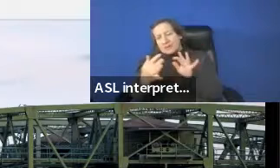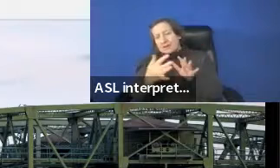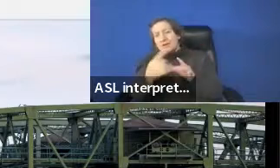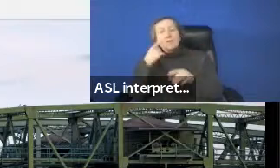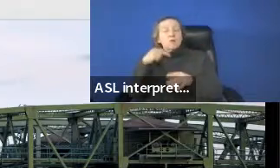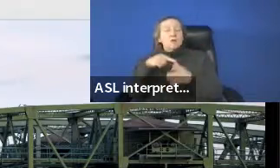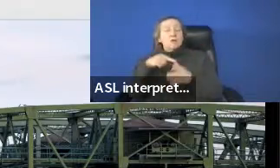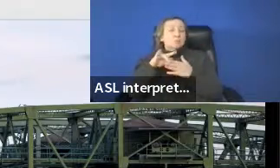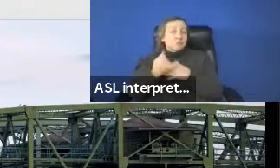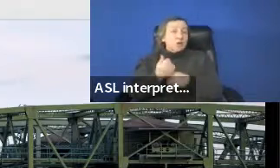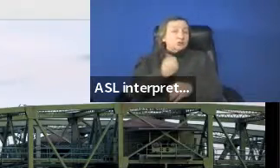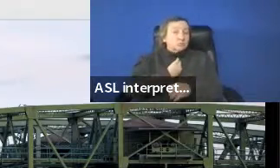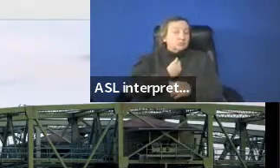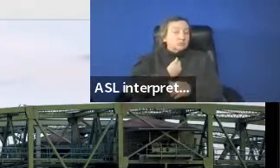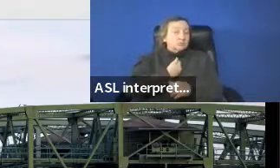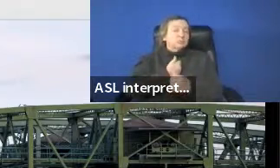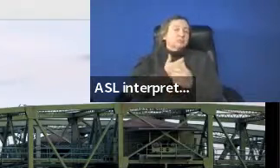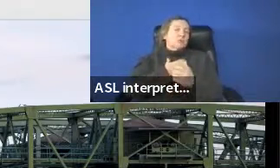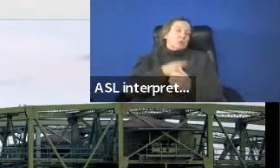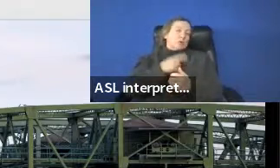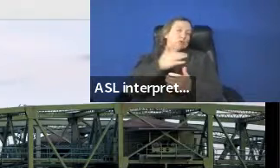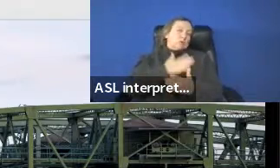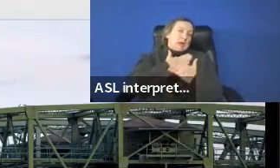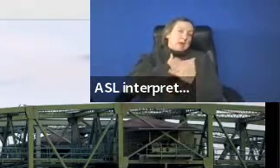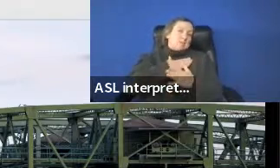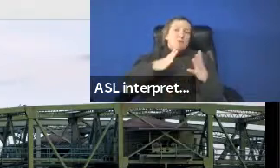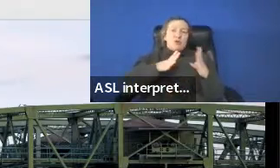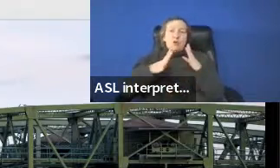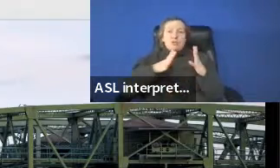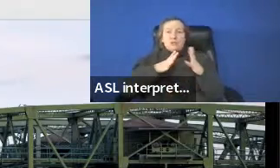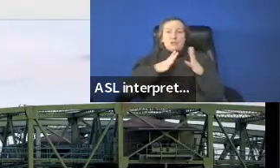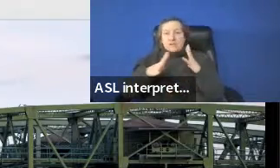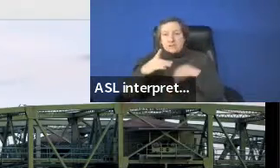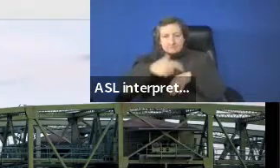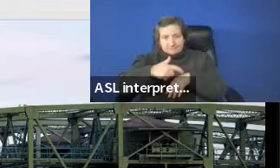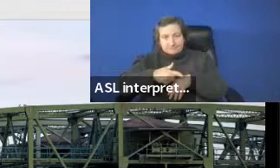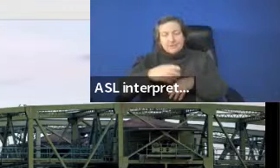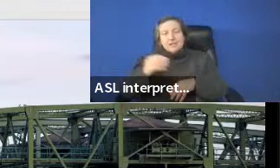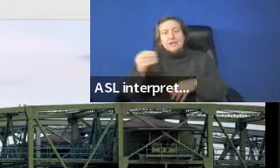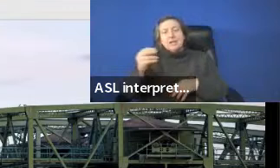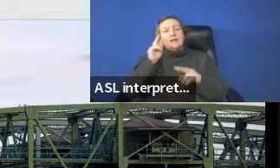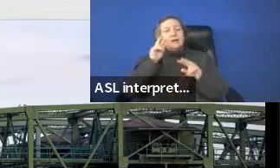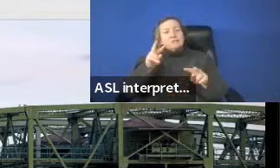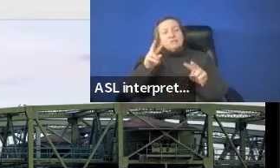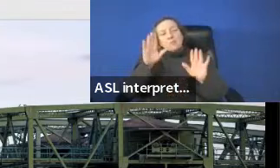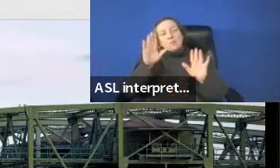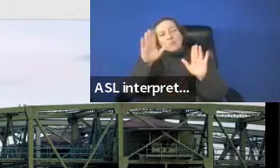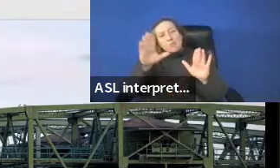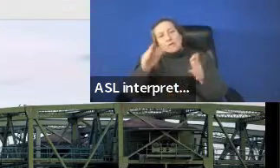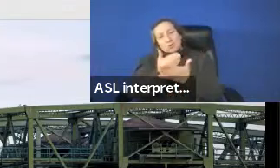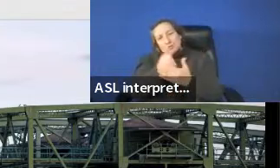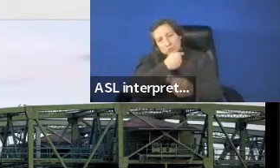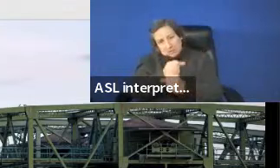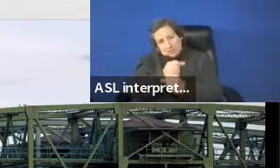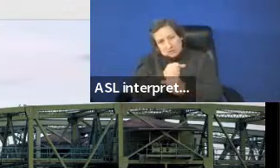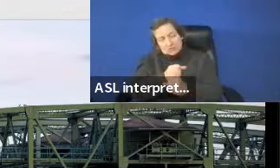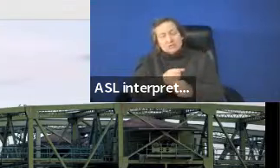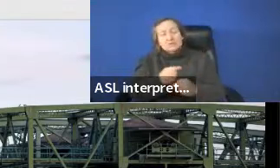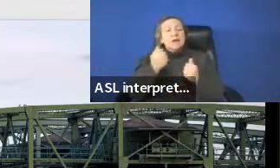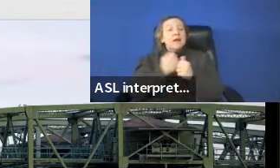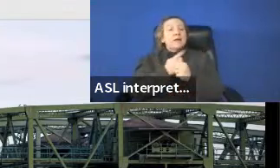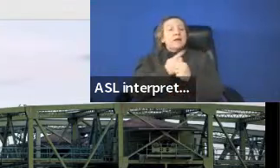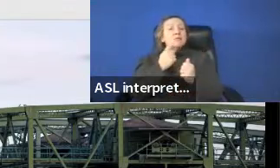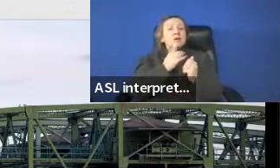and myself, we wish you a happy holiday season and look forward to a wonderful new year. If everyone can give